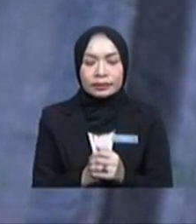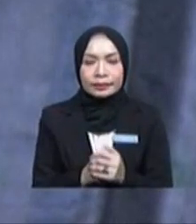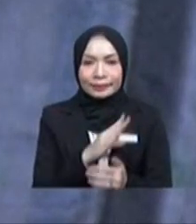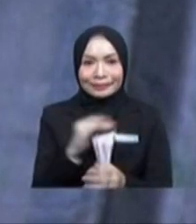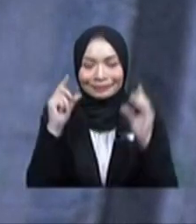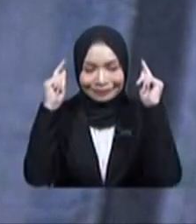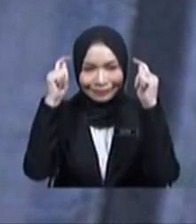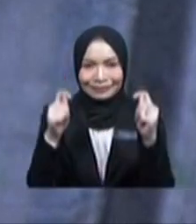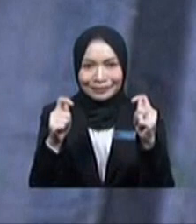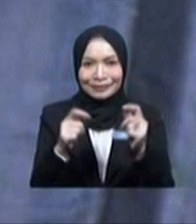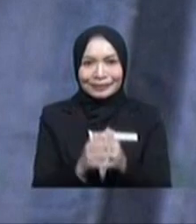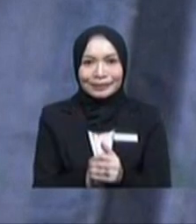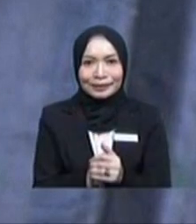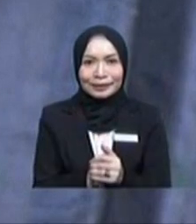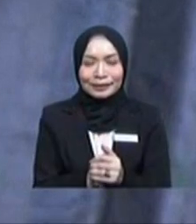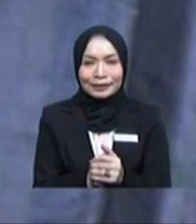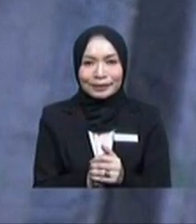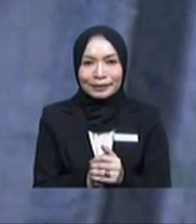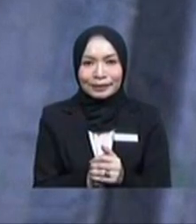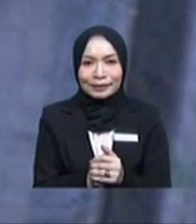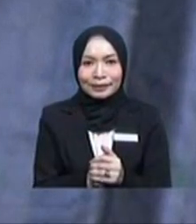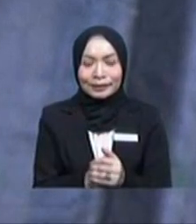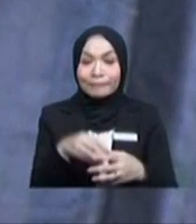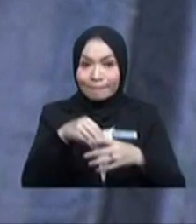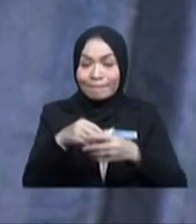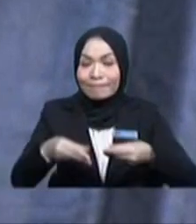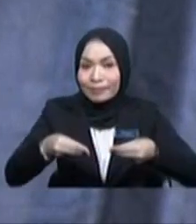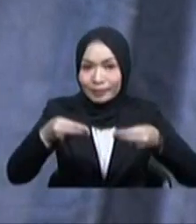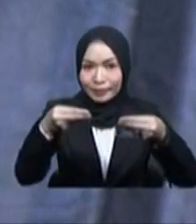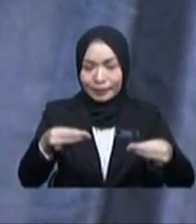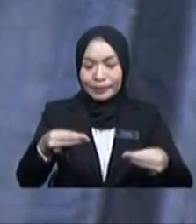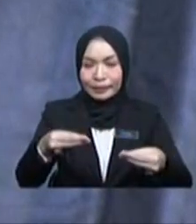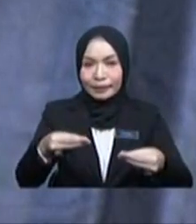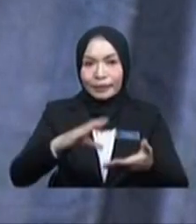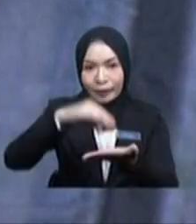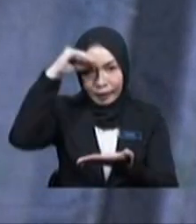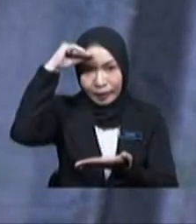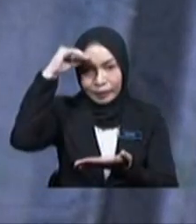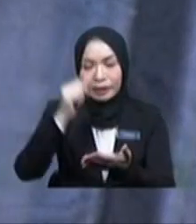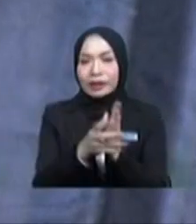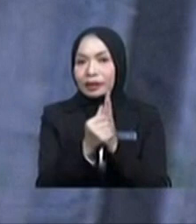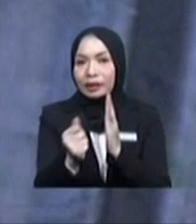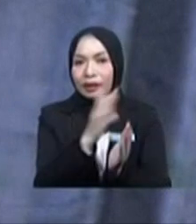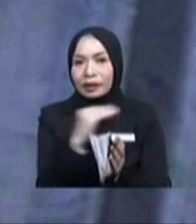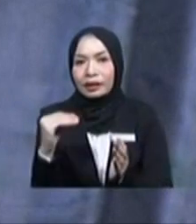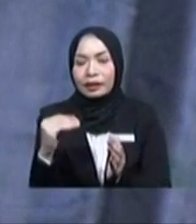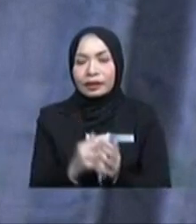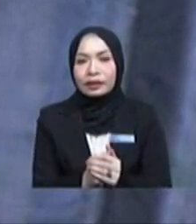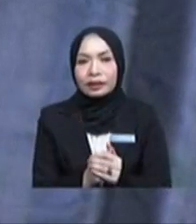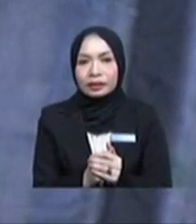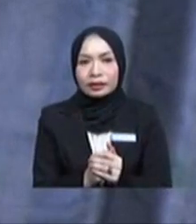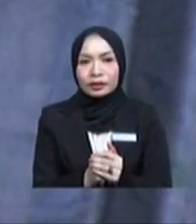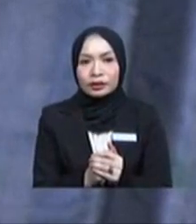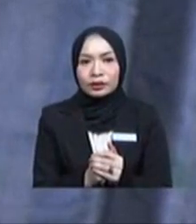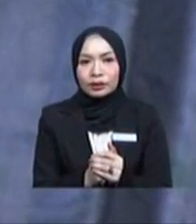education, especially in delivering of knowledge, skills, as well as good culture and ethics in